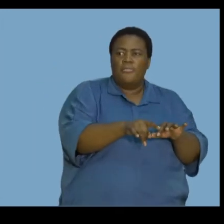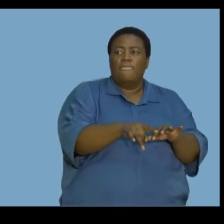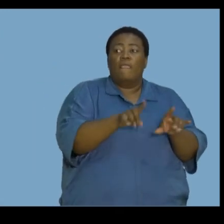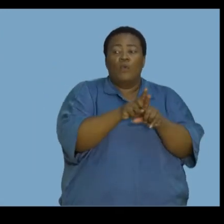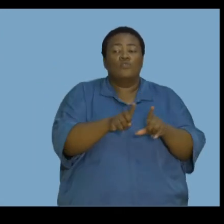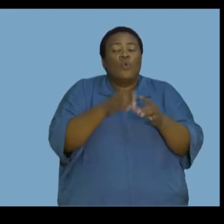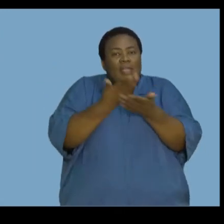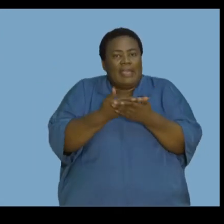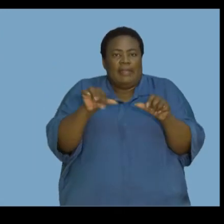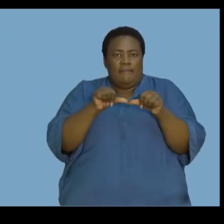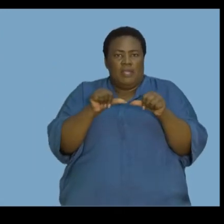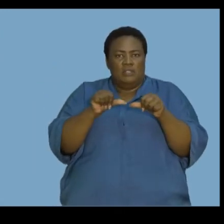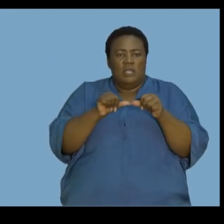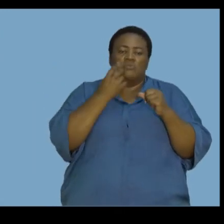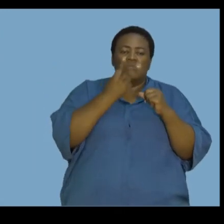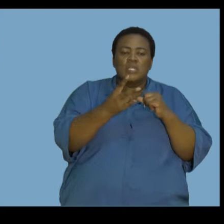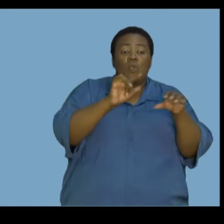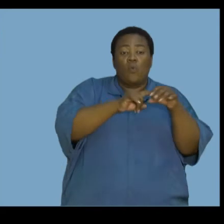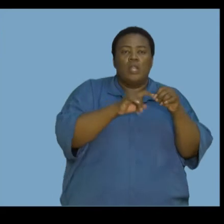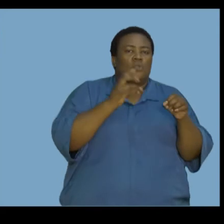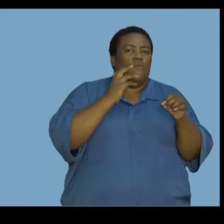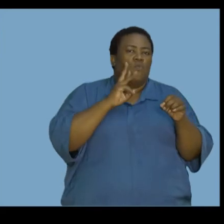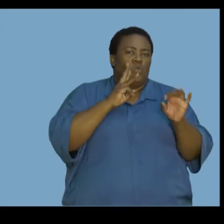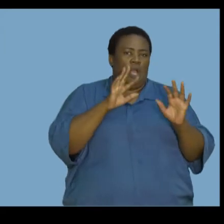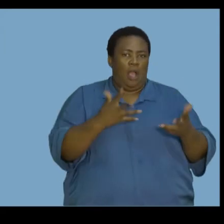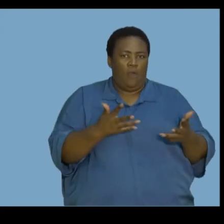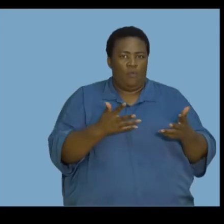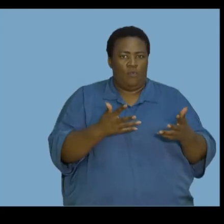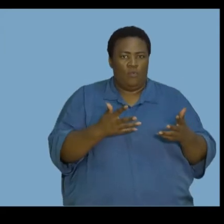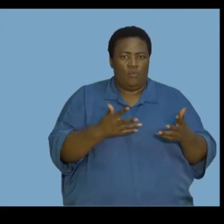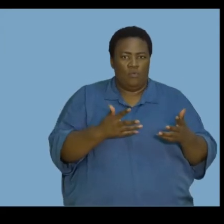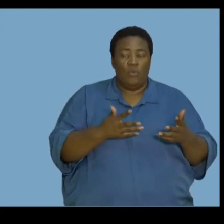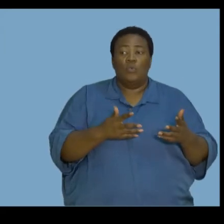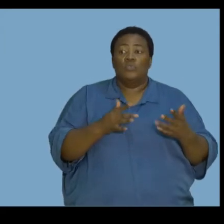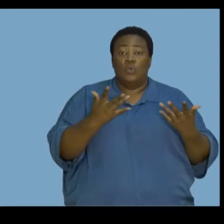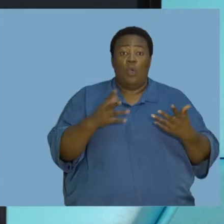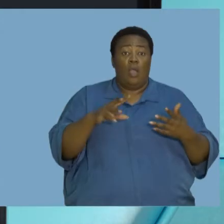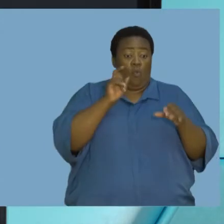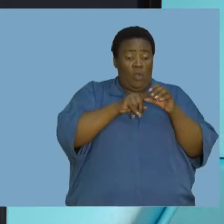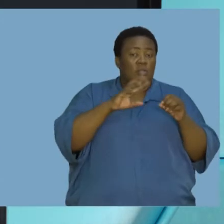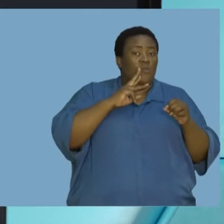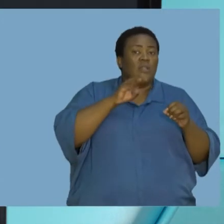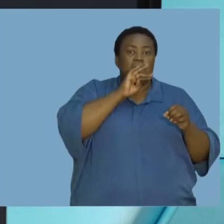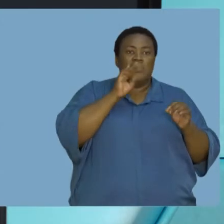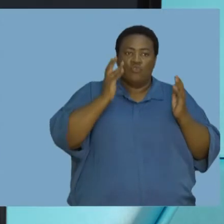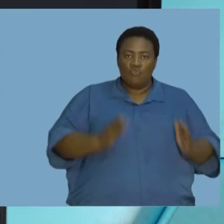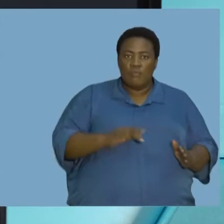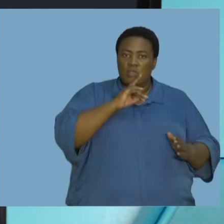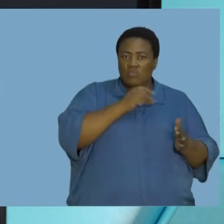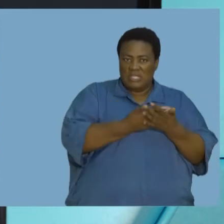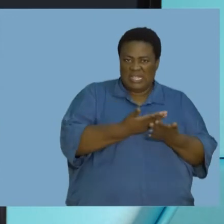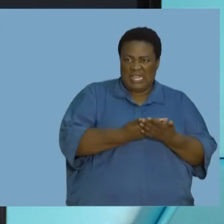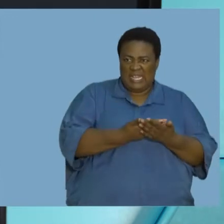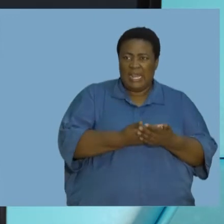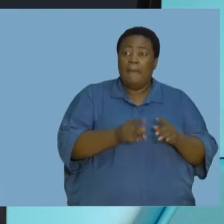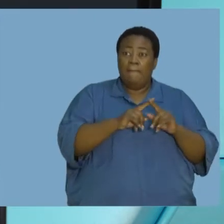be measured, which determine the quality of water. So the quality of water is not necessarily whether it's consumable for humans,